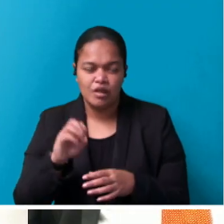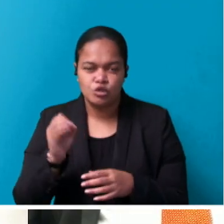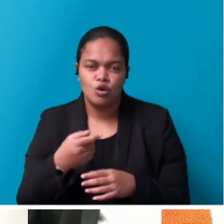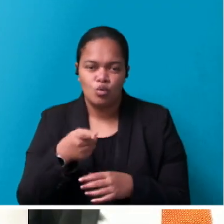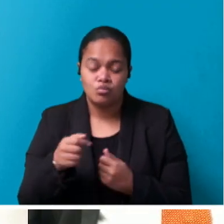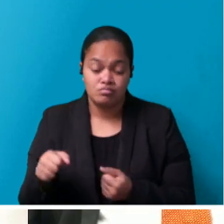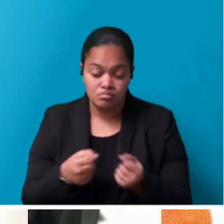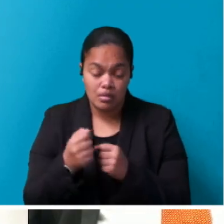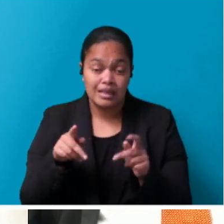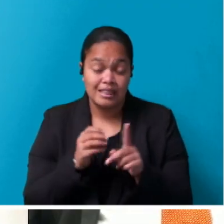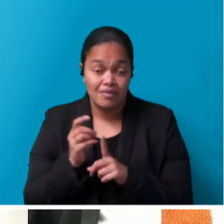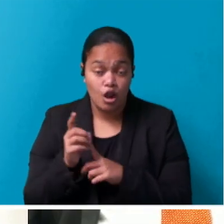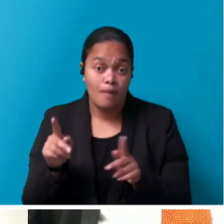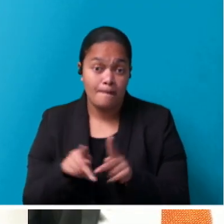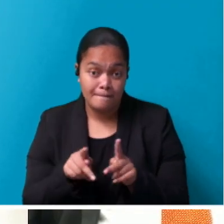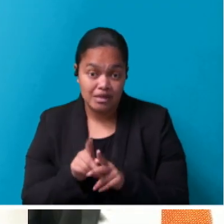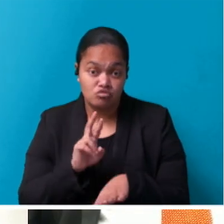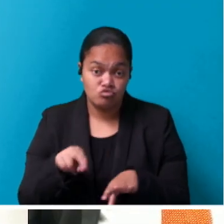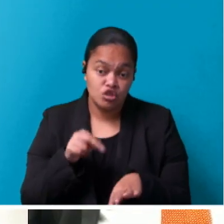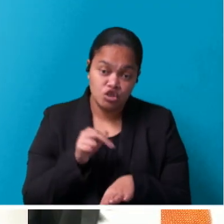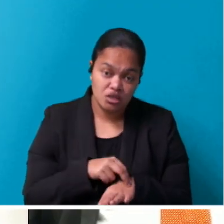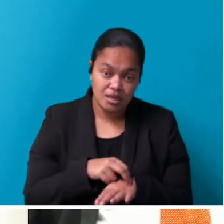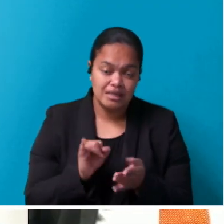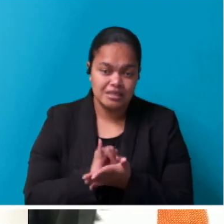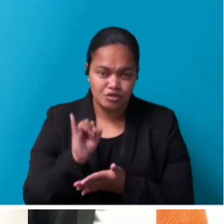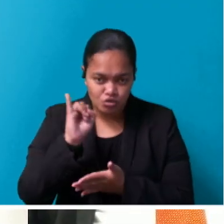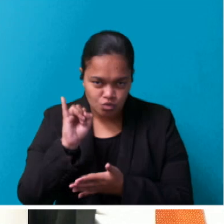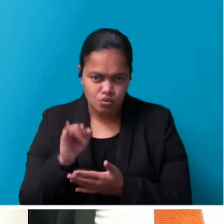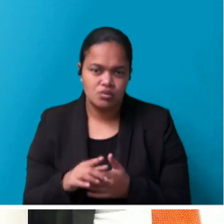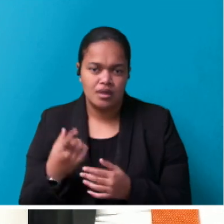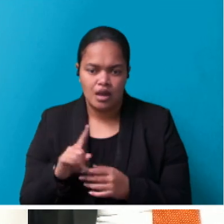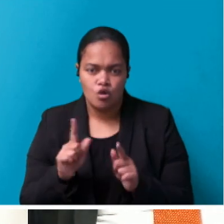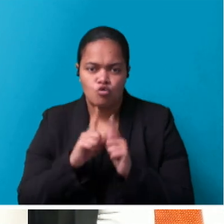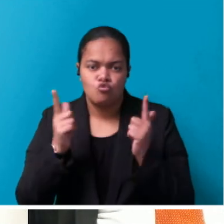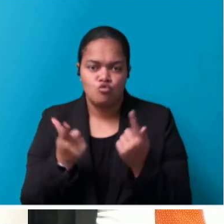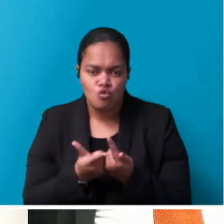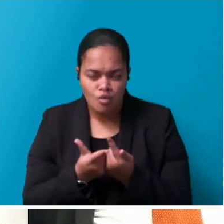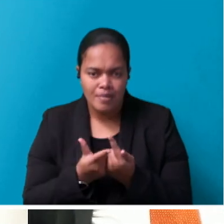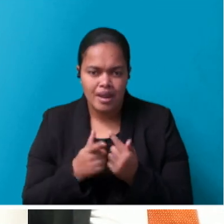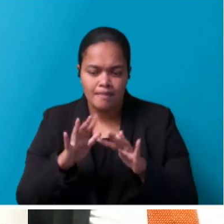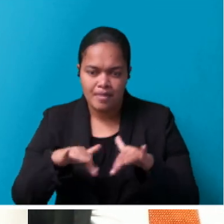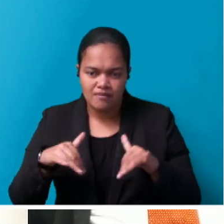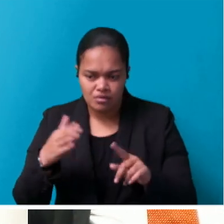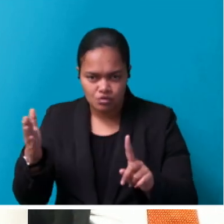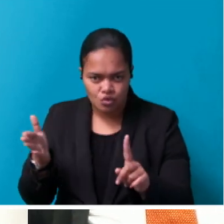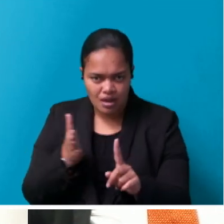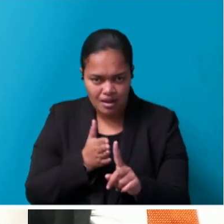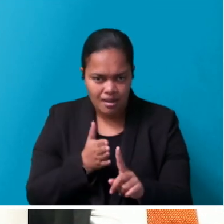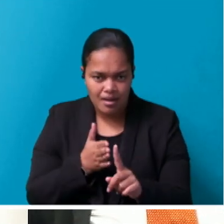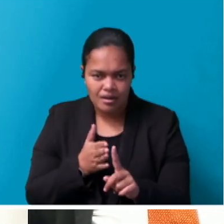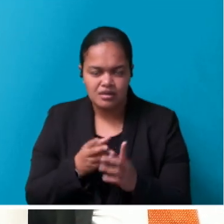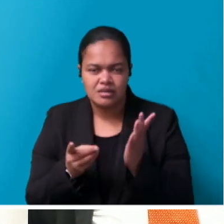with development partners, regional institutions, and global platforms to align to our digital